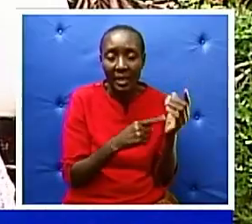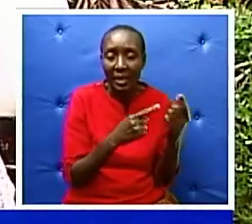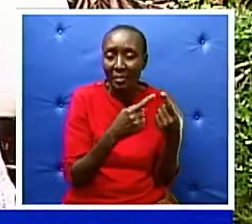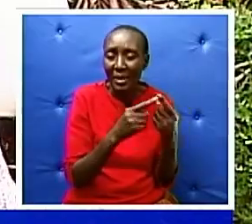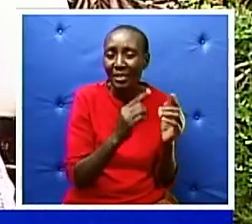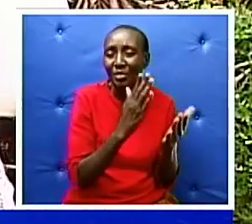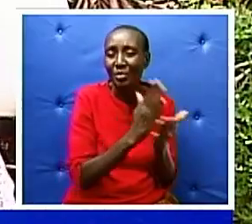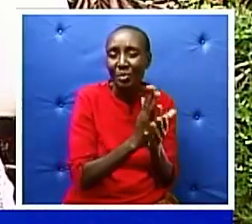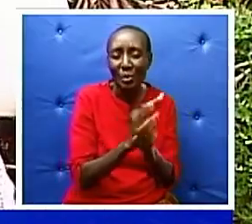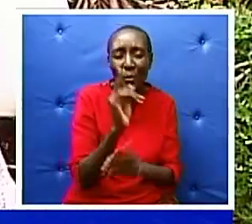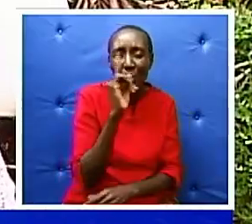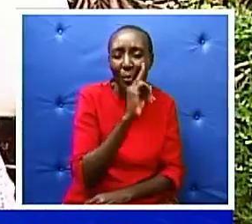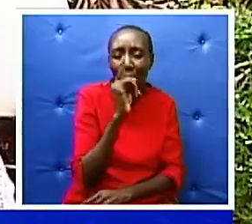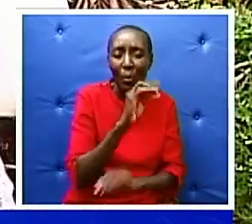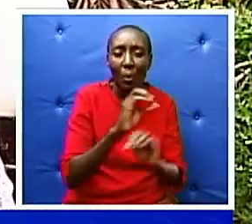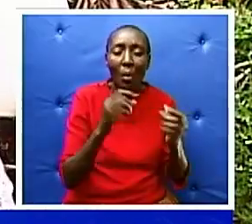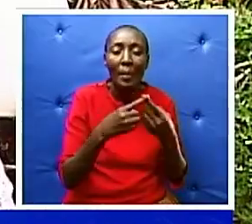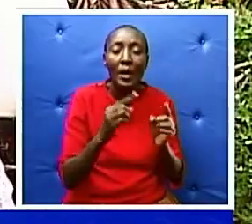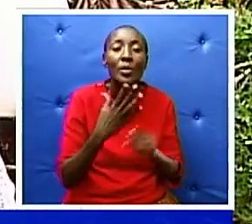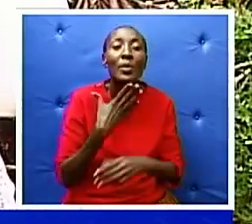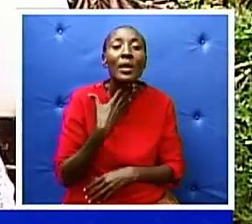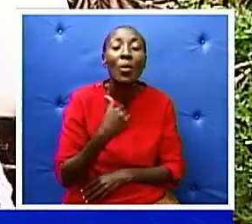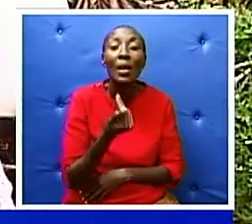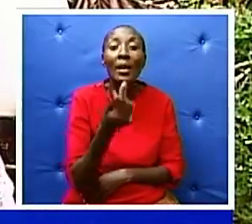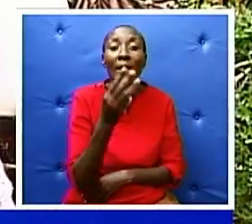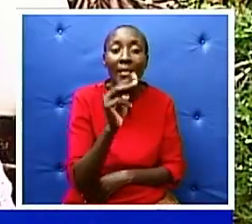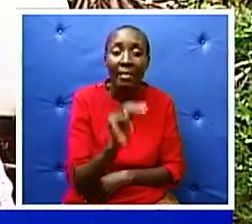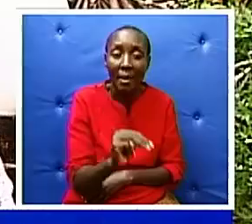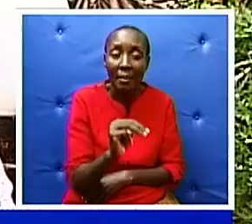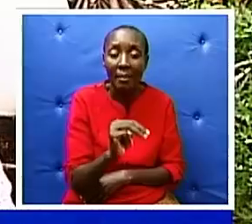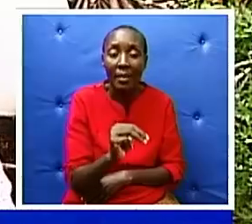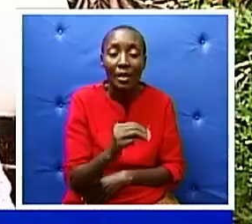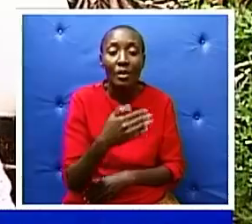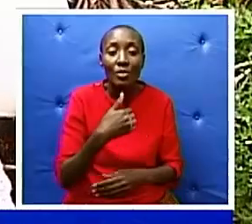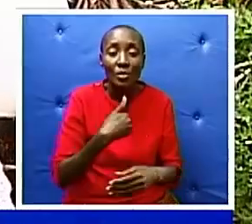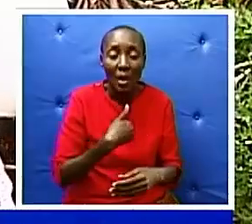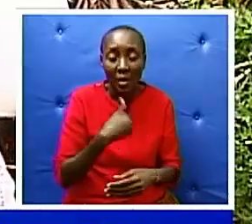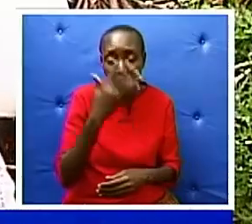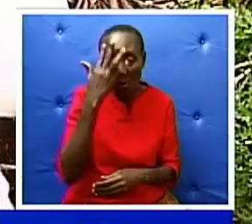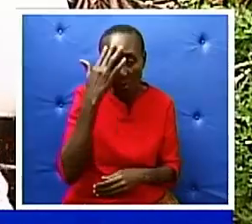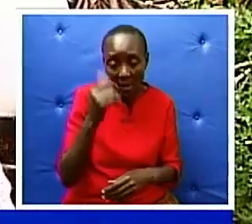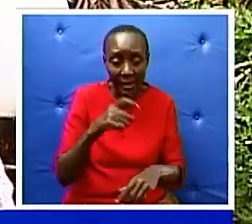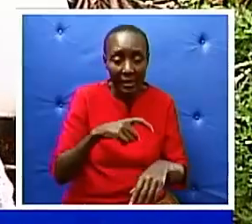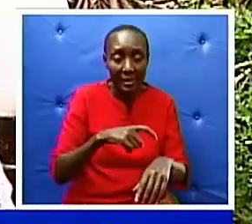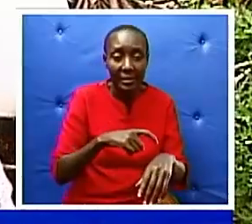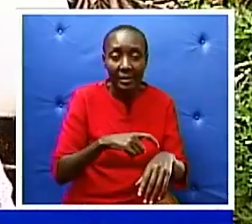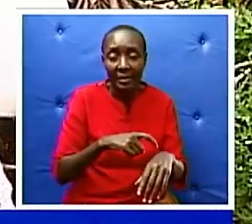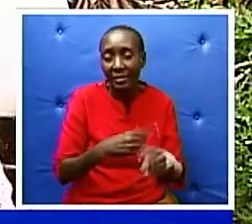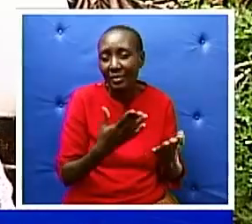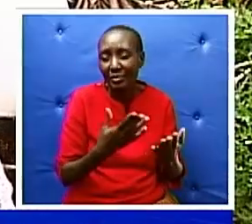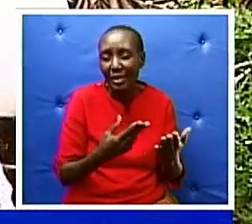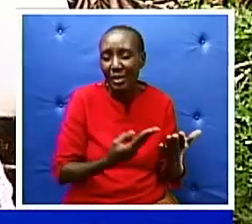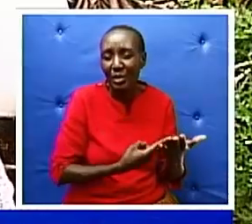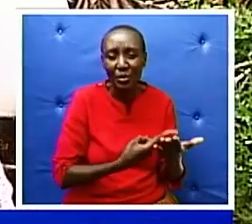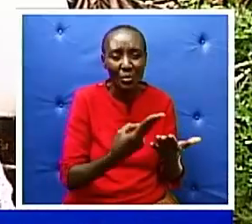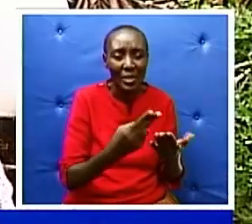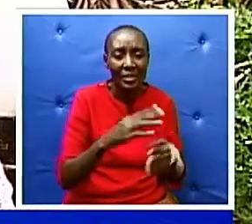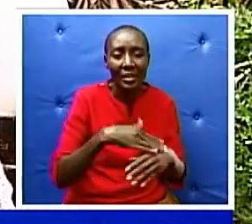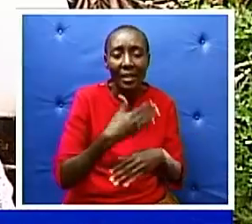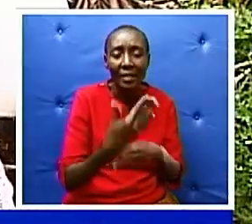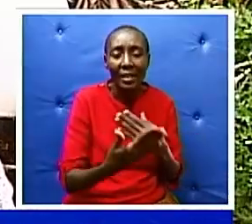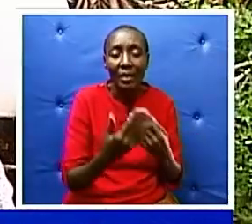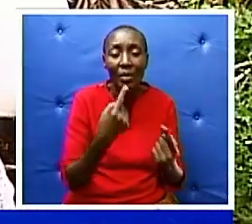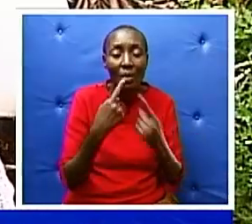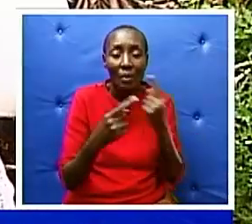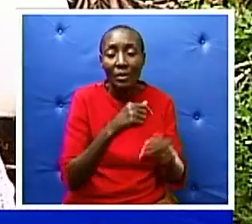se. And we would want them to be the ones to take that, so that when we start, it's only a couple of weeks, then we start talking here